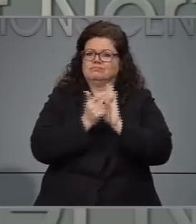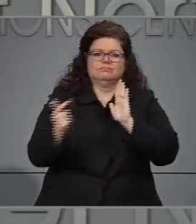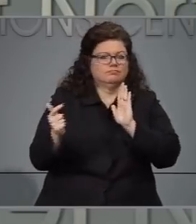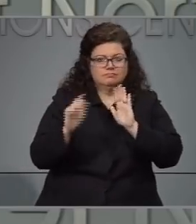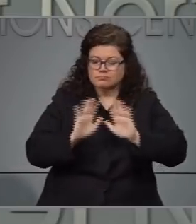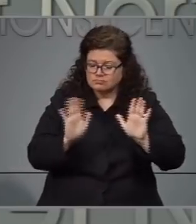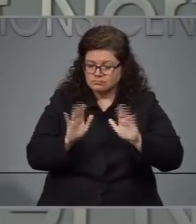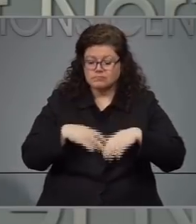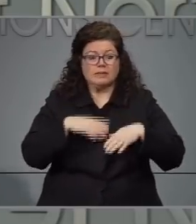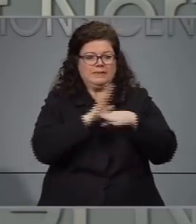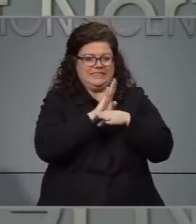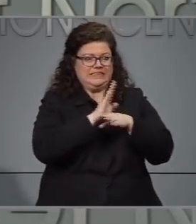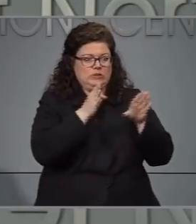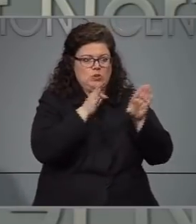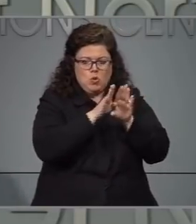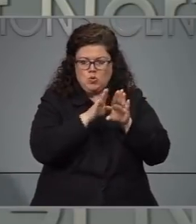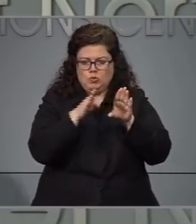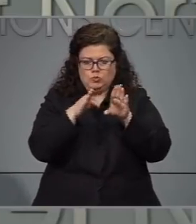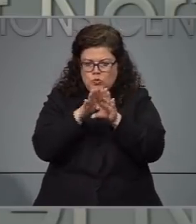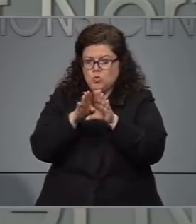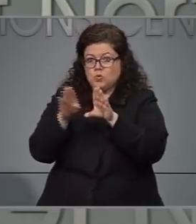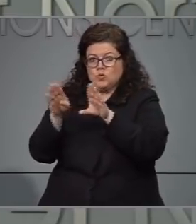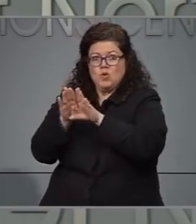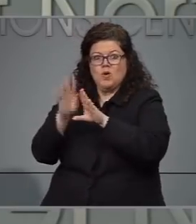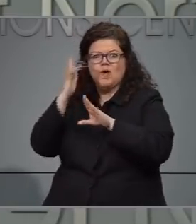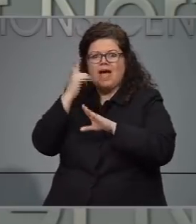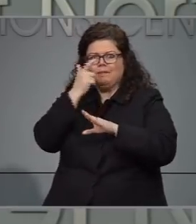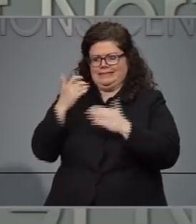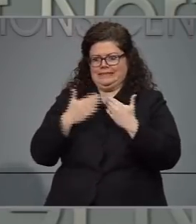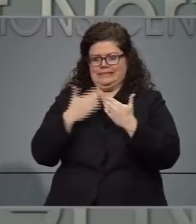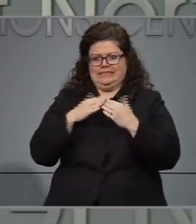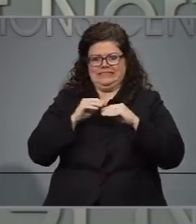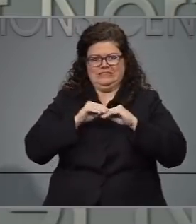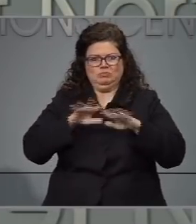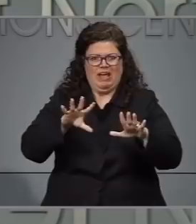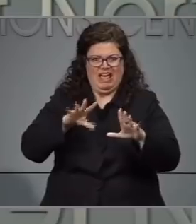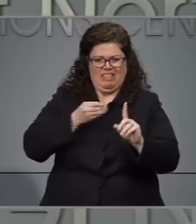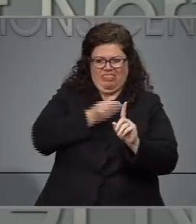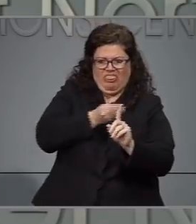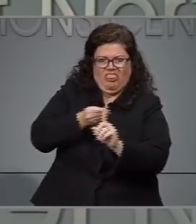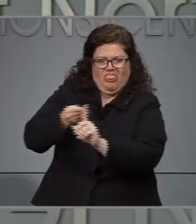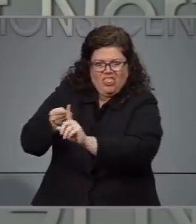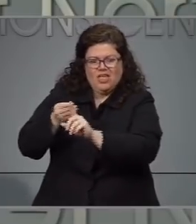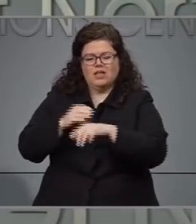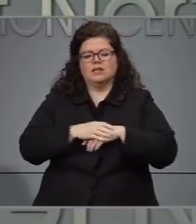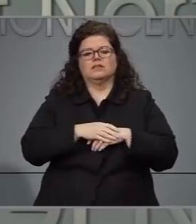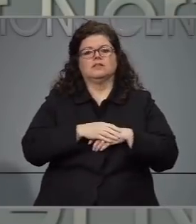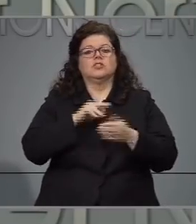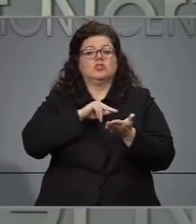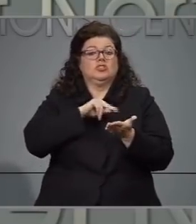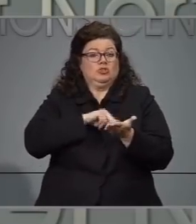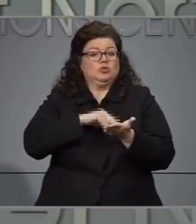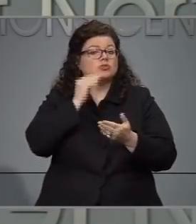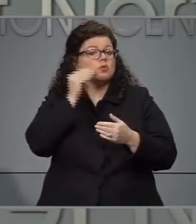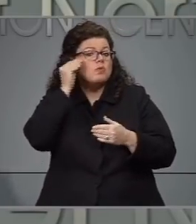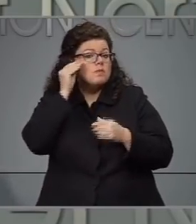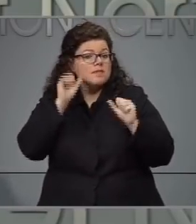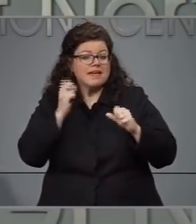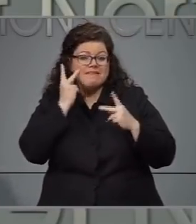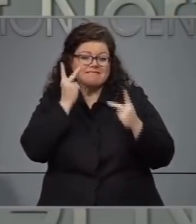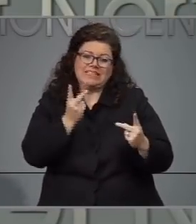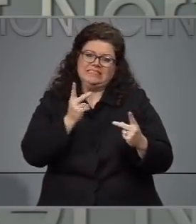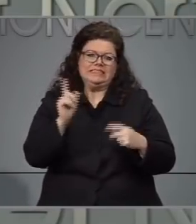numerous businesses that can increase the spread of the virus. We've limited nursing home visits, and